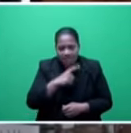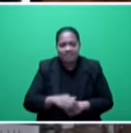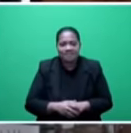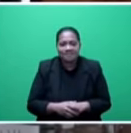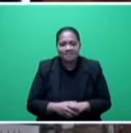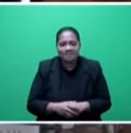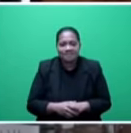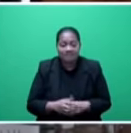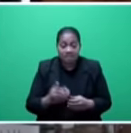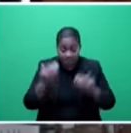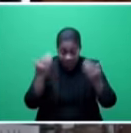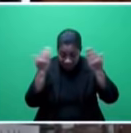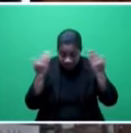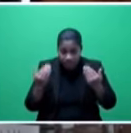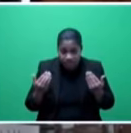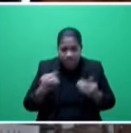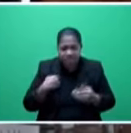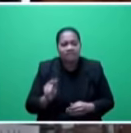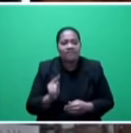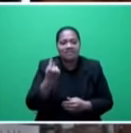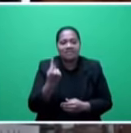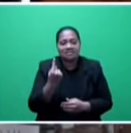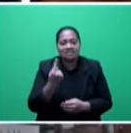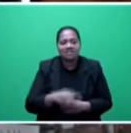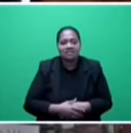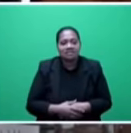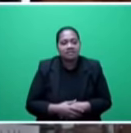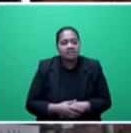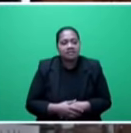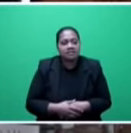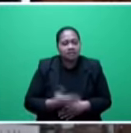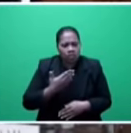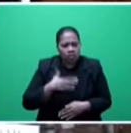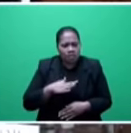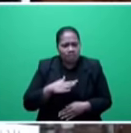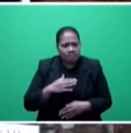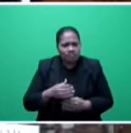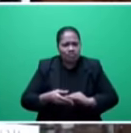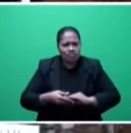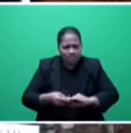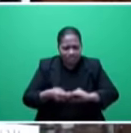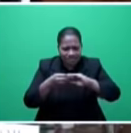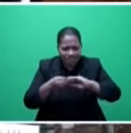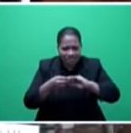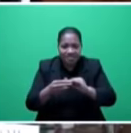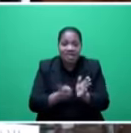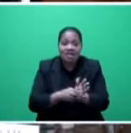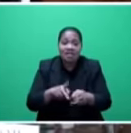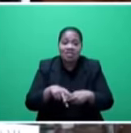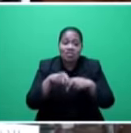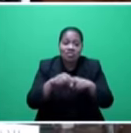Mr. Speaker, sir, may I first of all, I risk this comment to congratulate Nandronga for their win